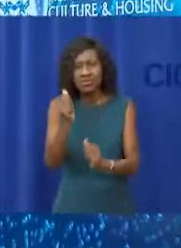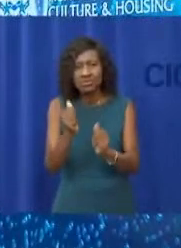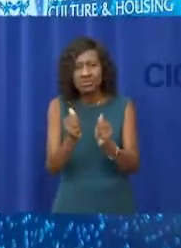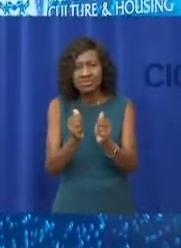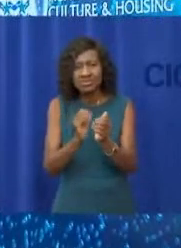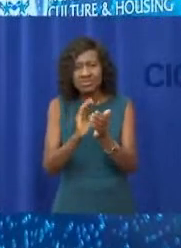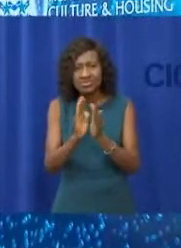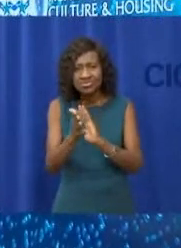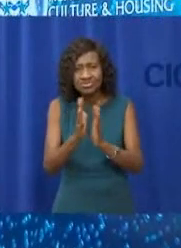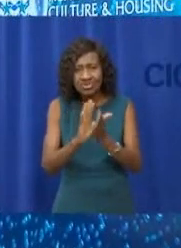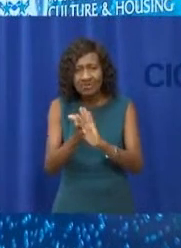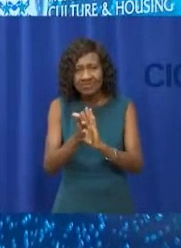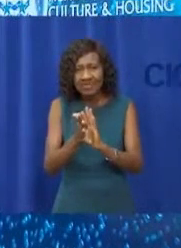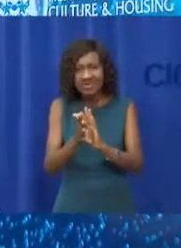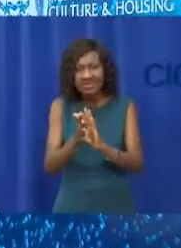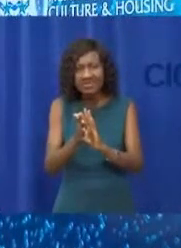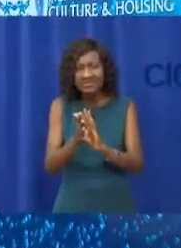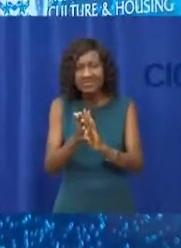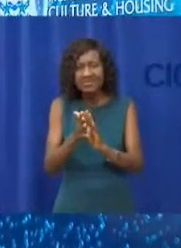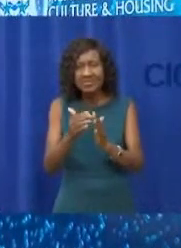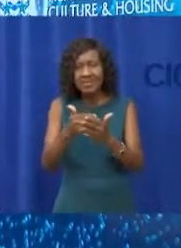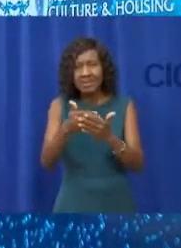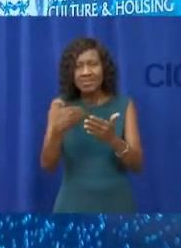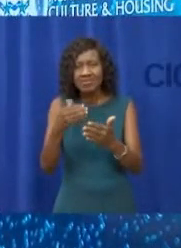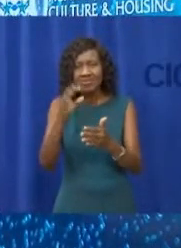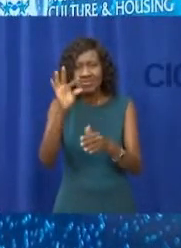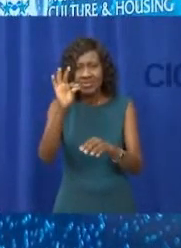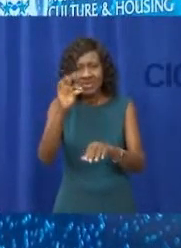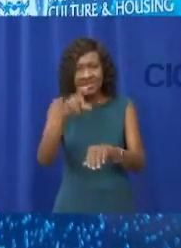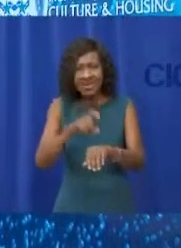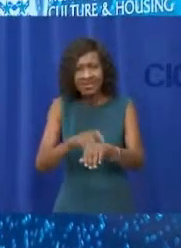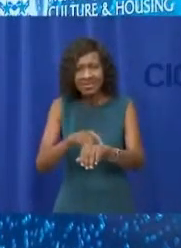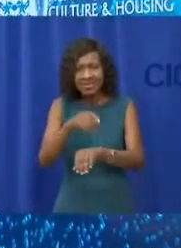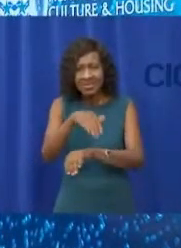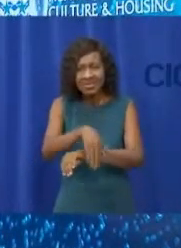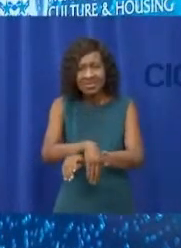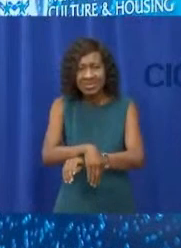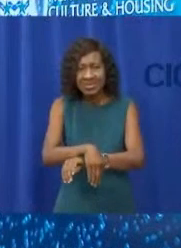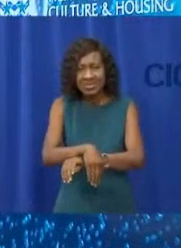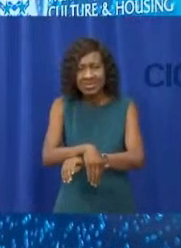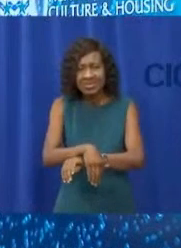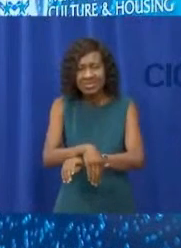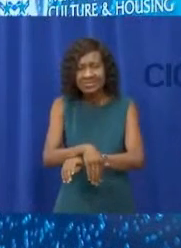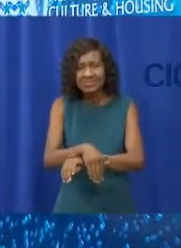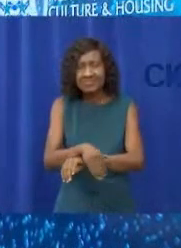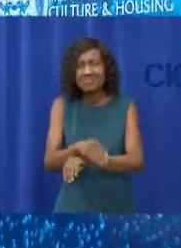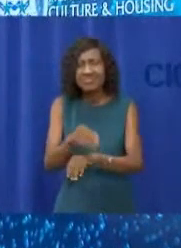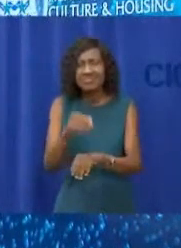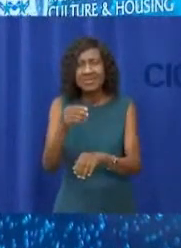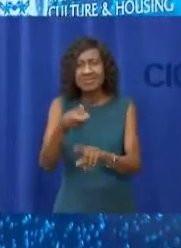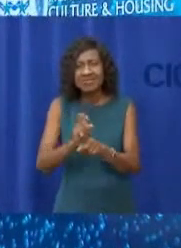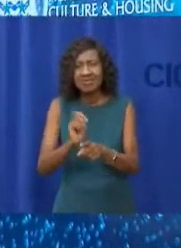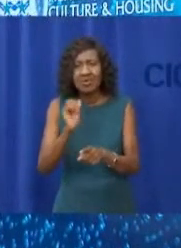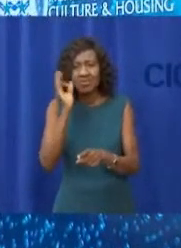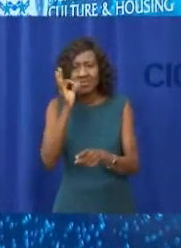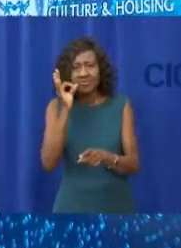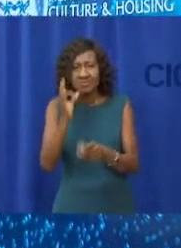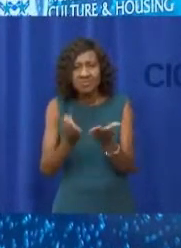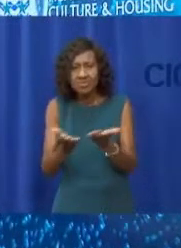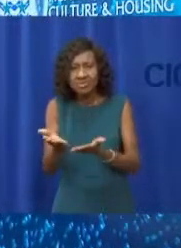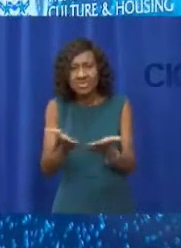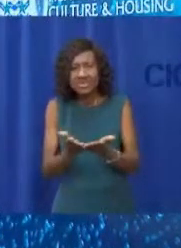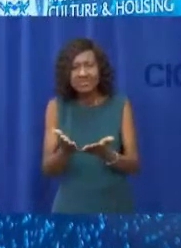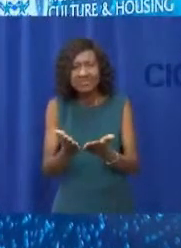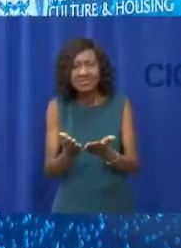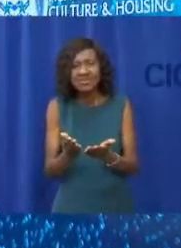the night curfew occur before 9 p.m. and these are associated with the food delivery services. Turning